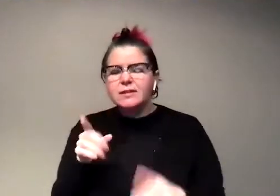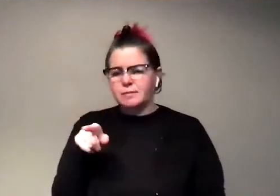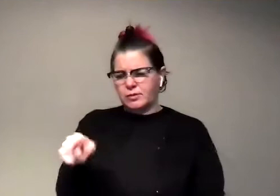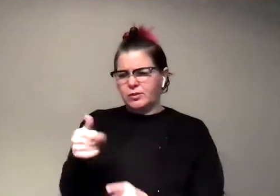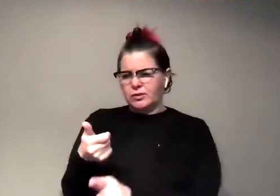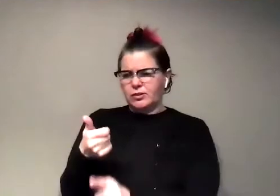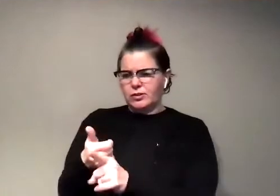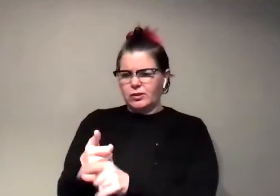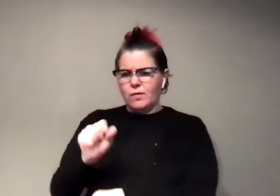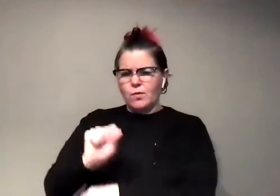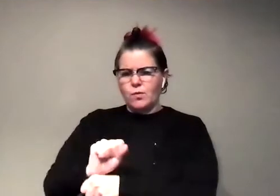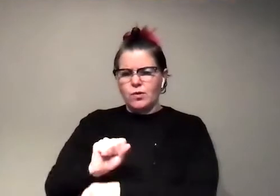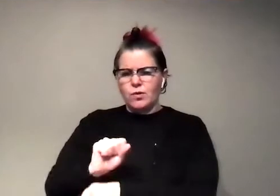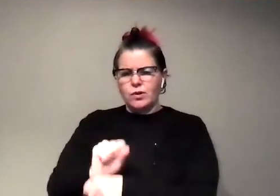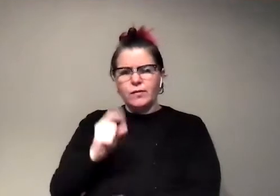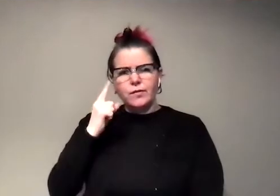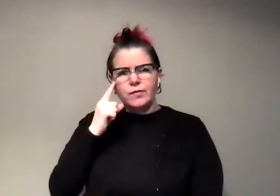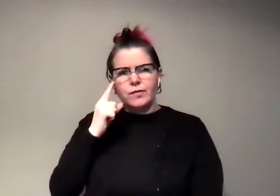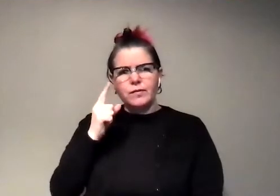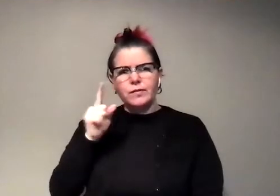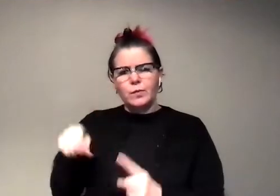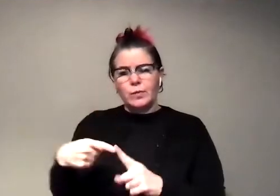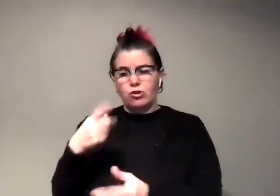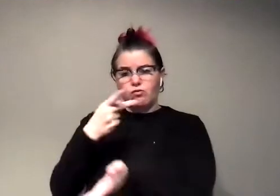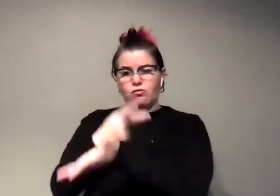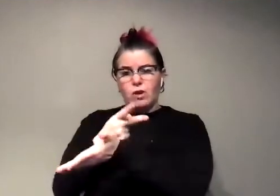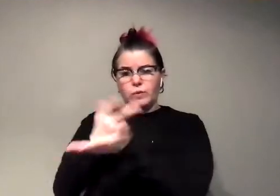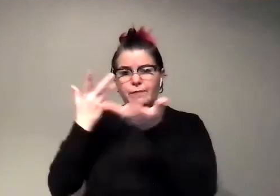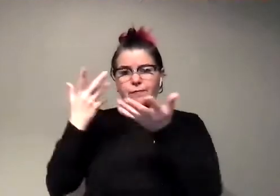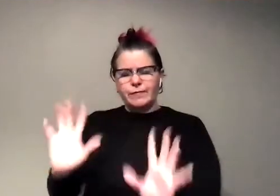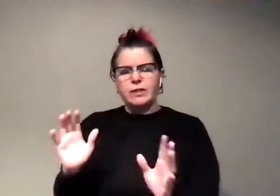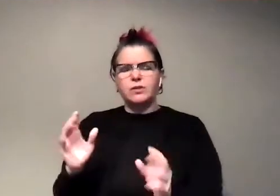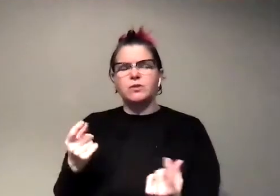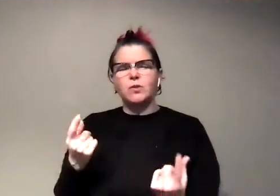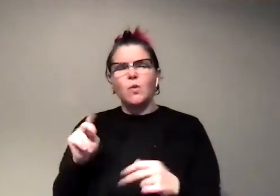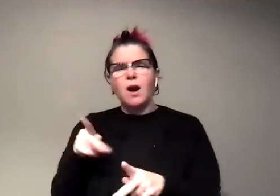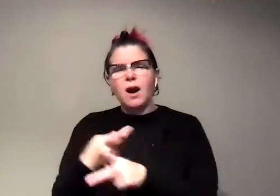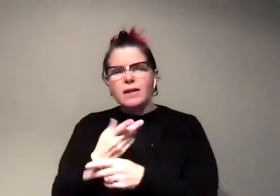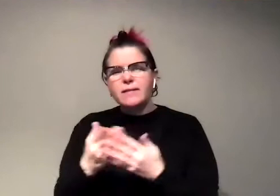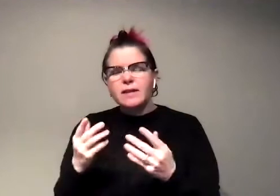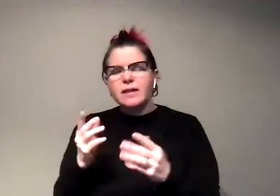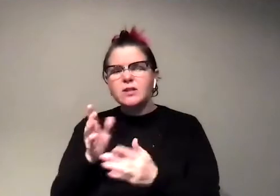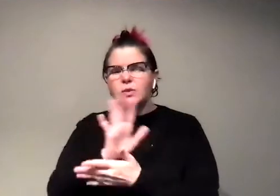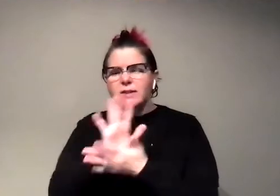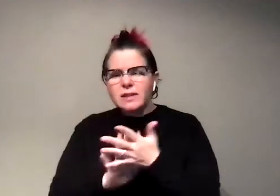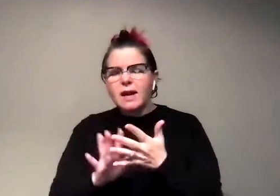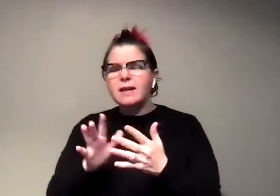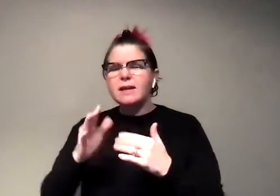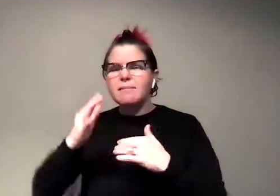for after grad school, what kinds of things were you building, designing, making?